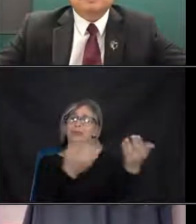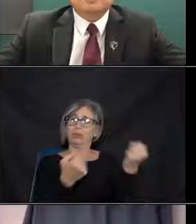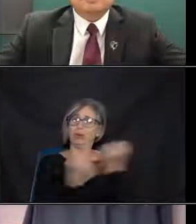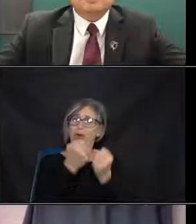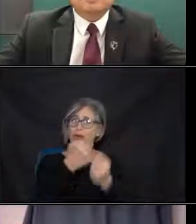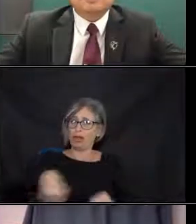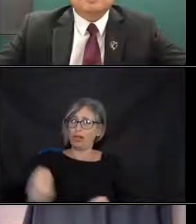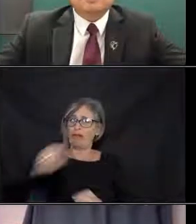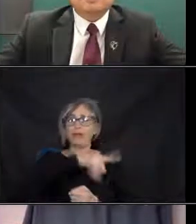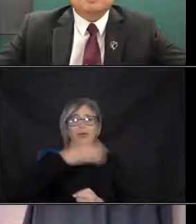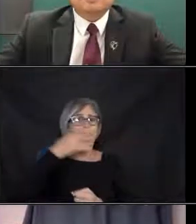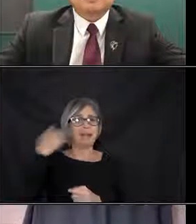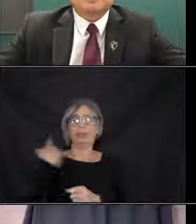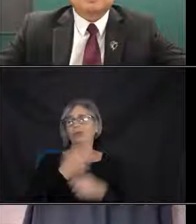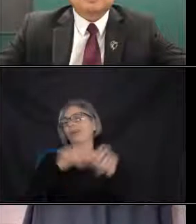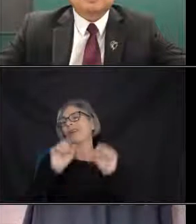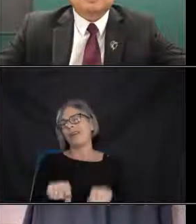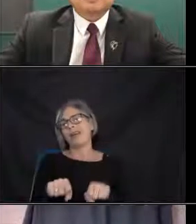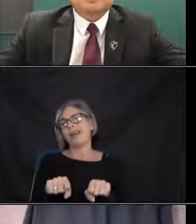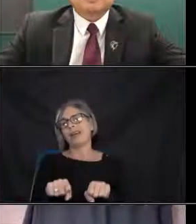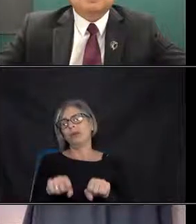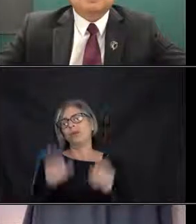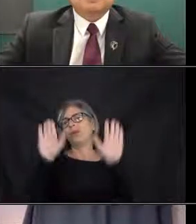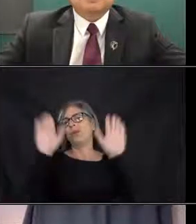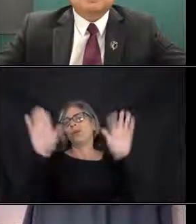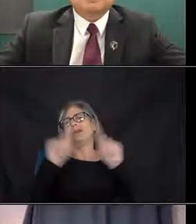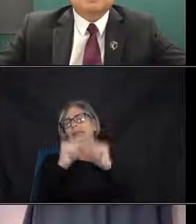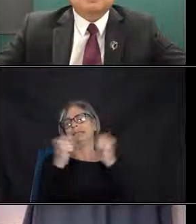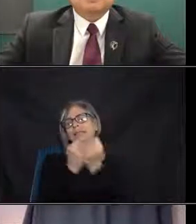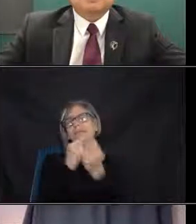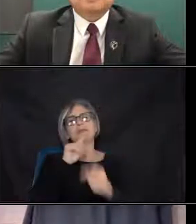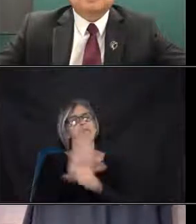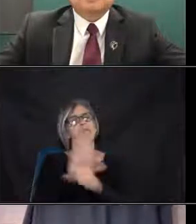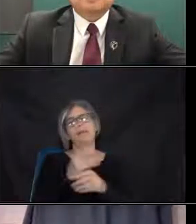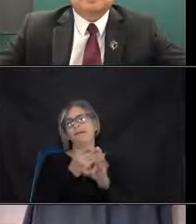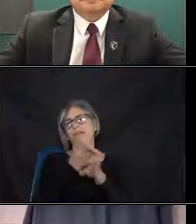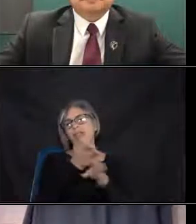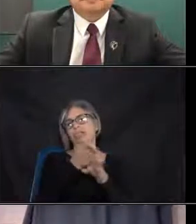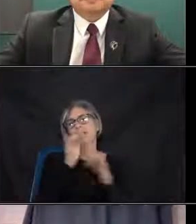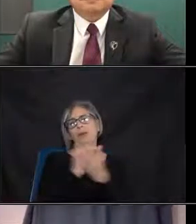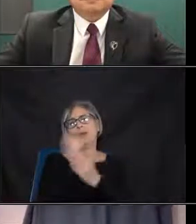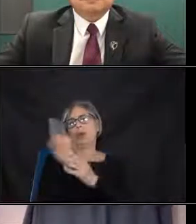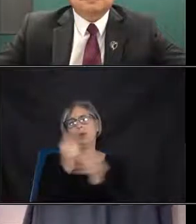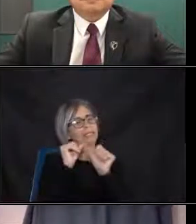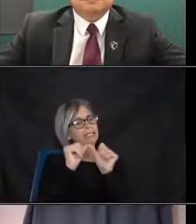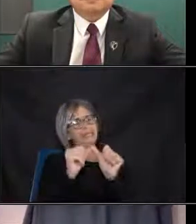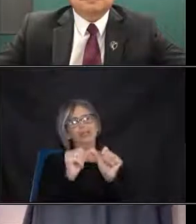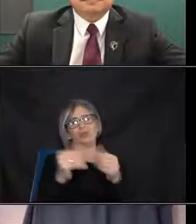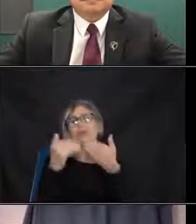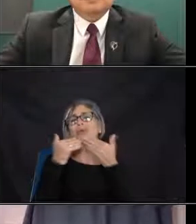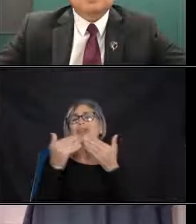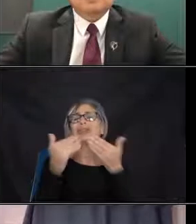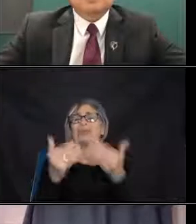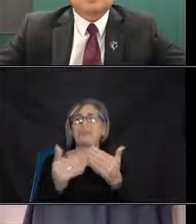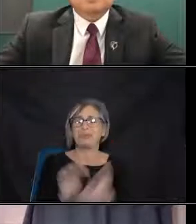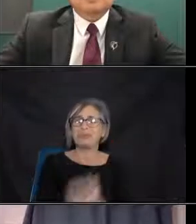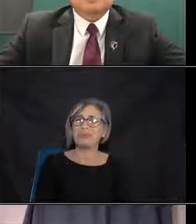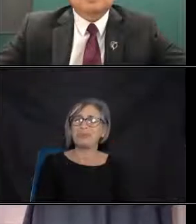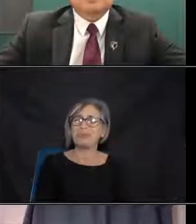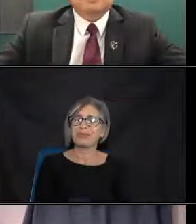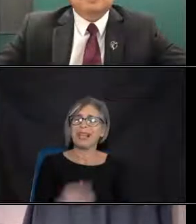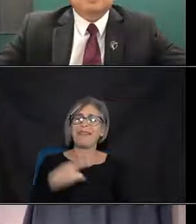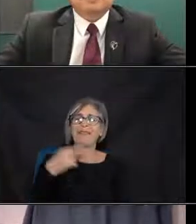we absolutely can. And we have a team of committed professionals that will continue to always do that. So thank you. And I'm